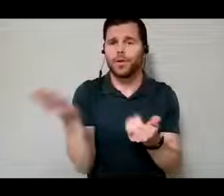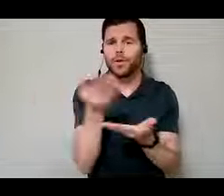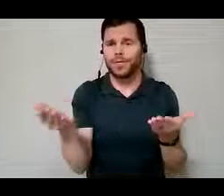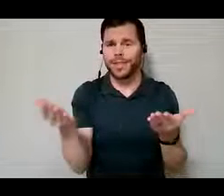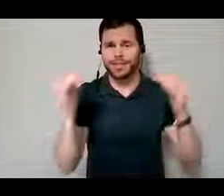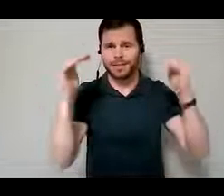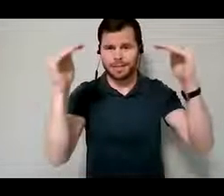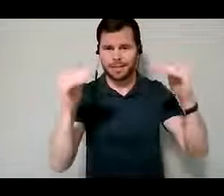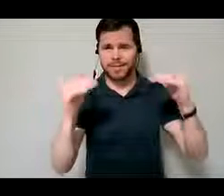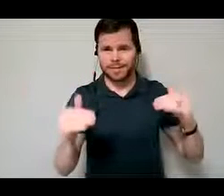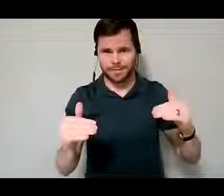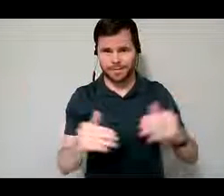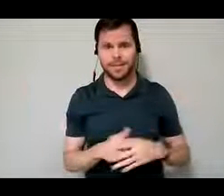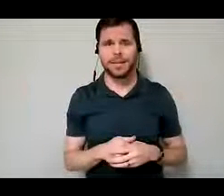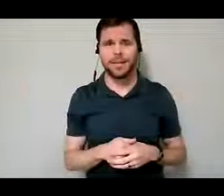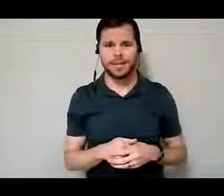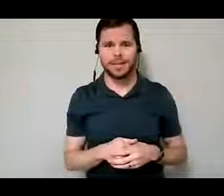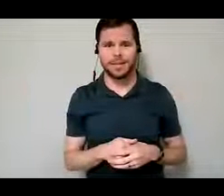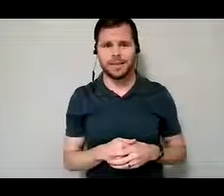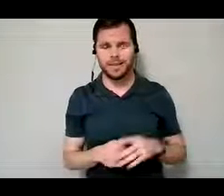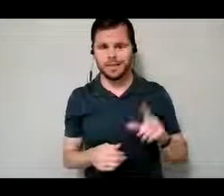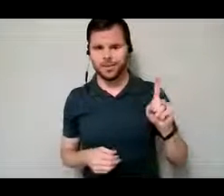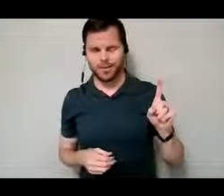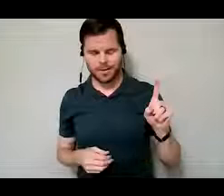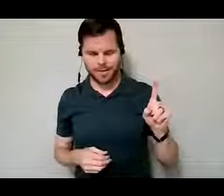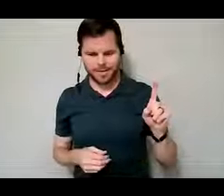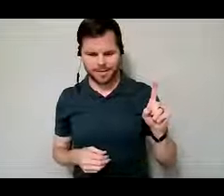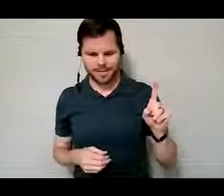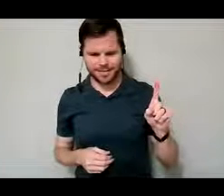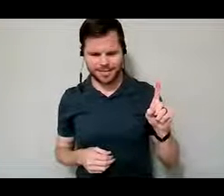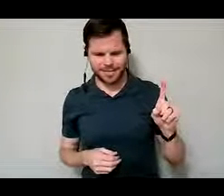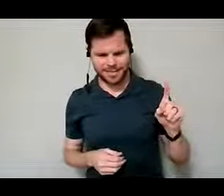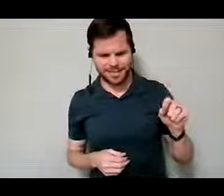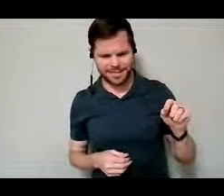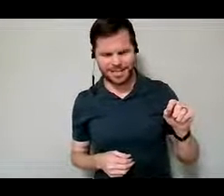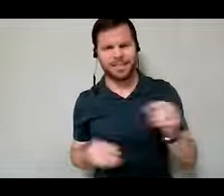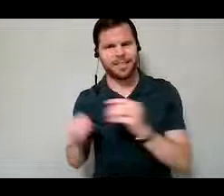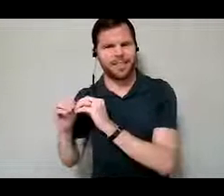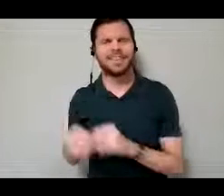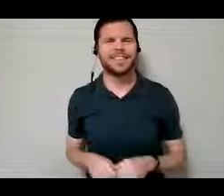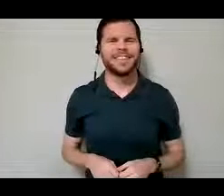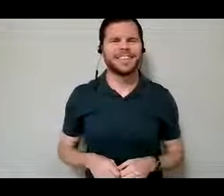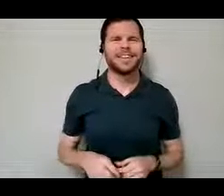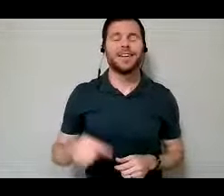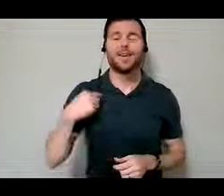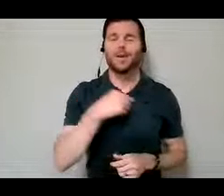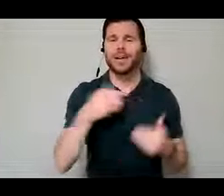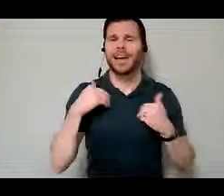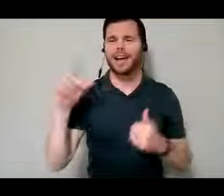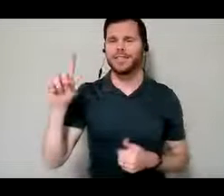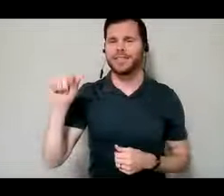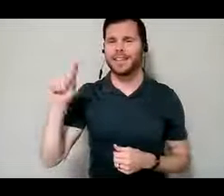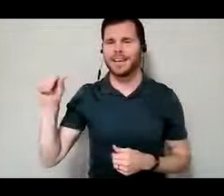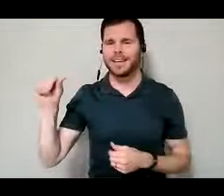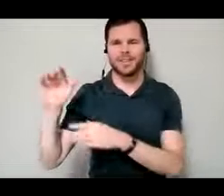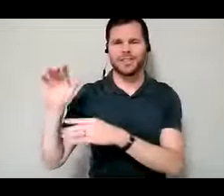my participants so I can see you also. Let me make that smaller again. And we're going to share a little bit of data around pathway